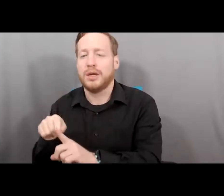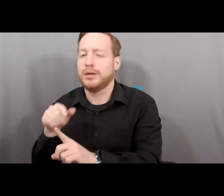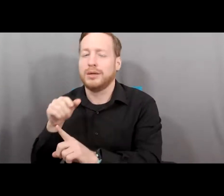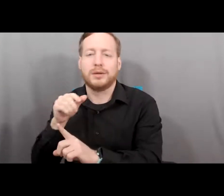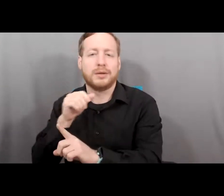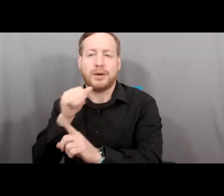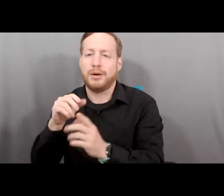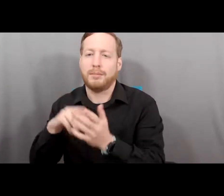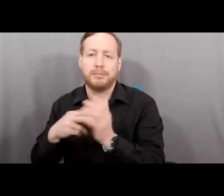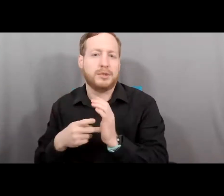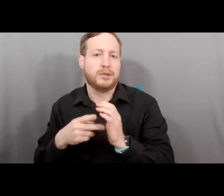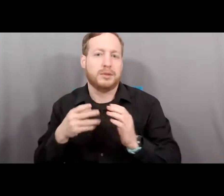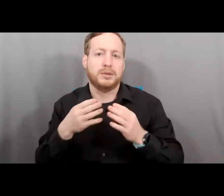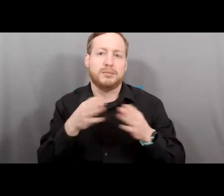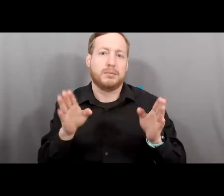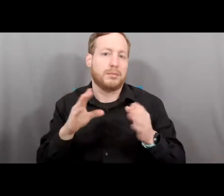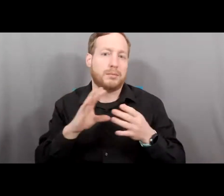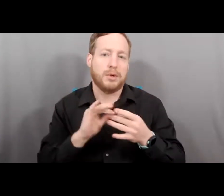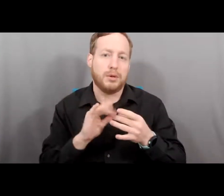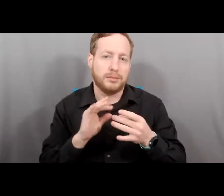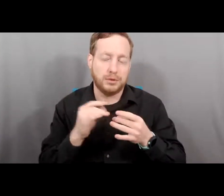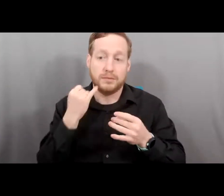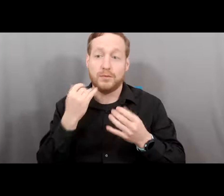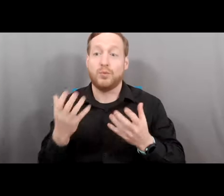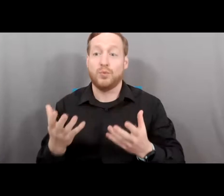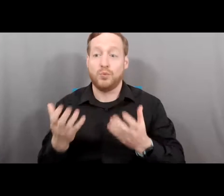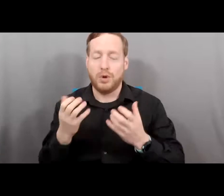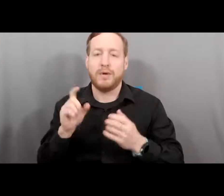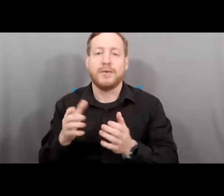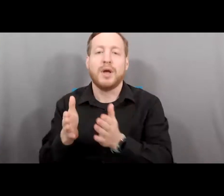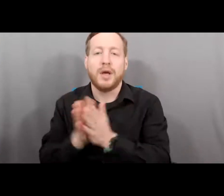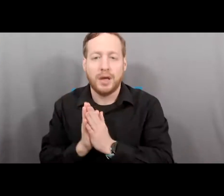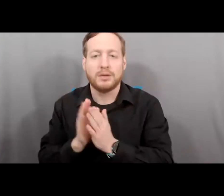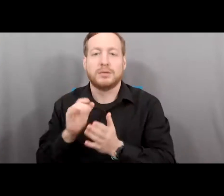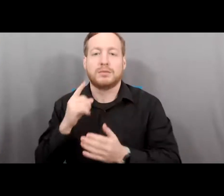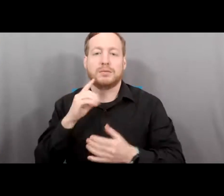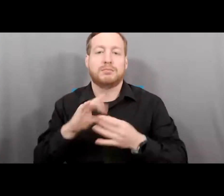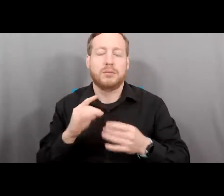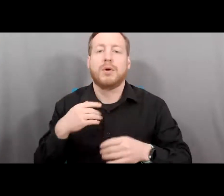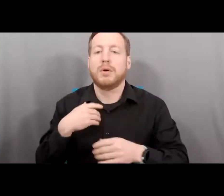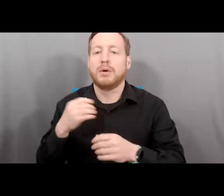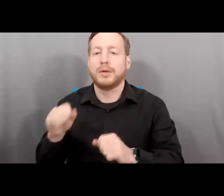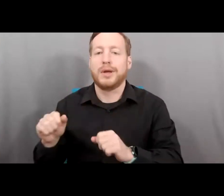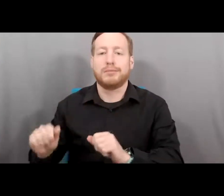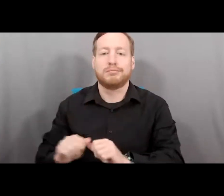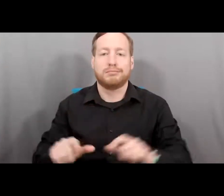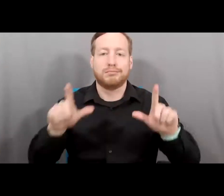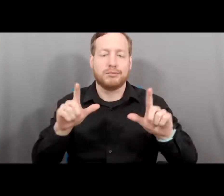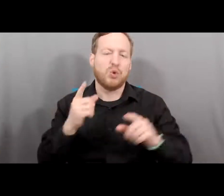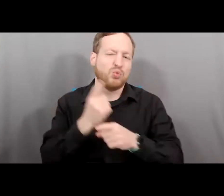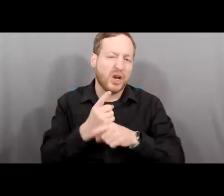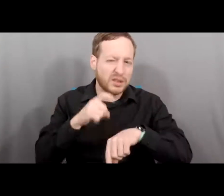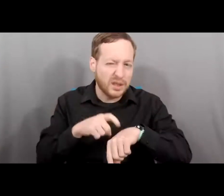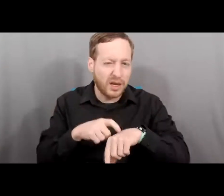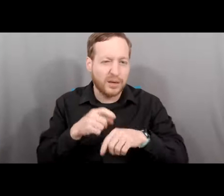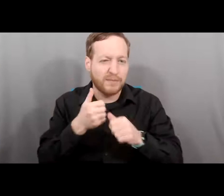make a public comment, the chat is not for public comments. The chat is to request a